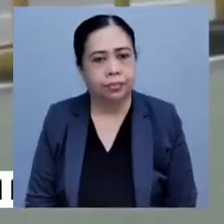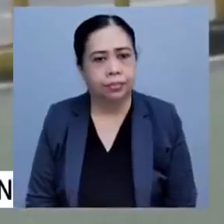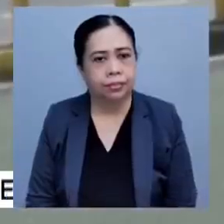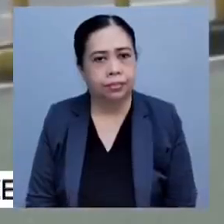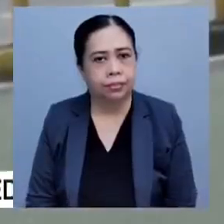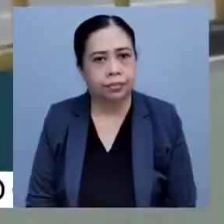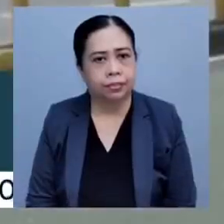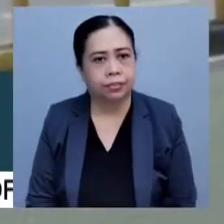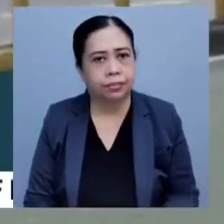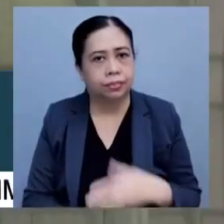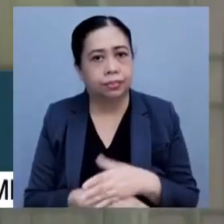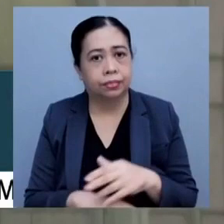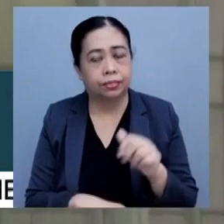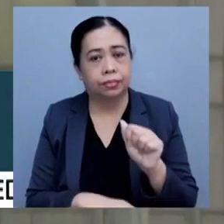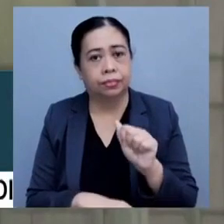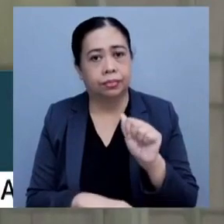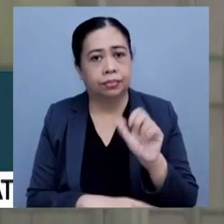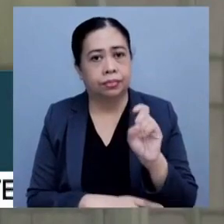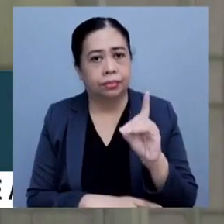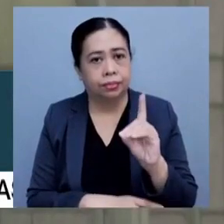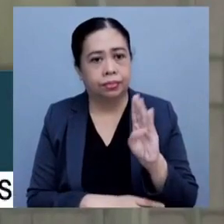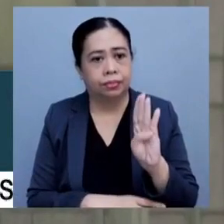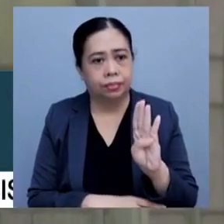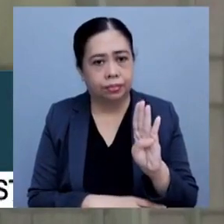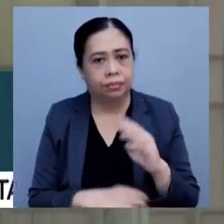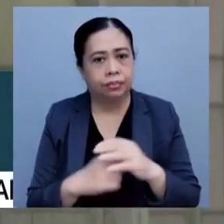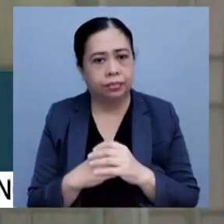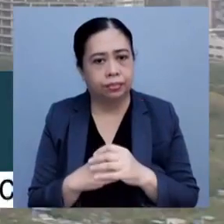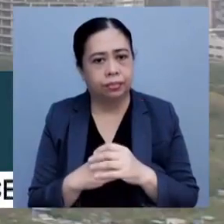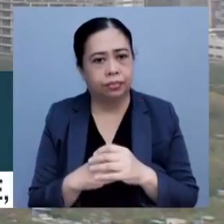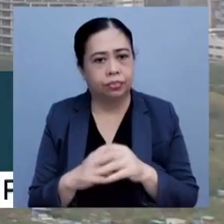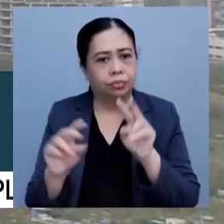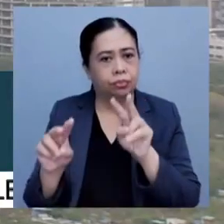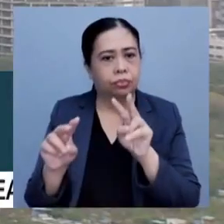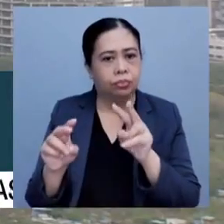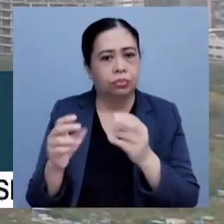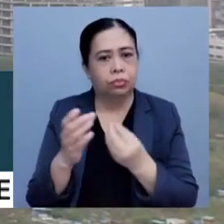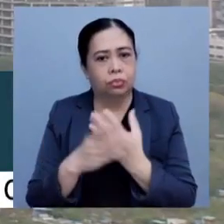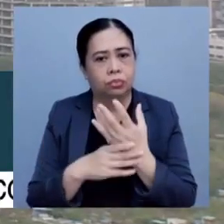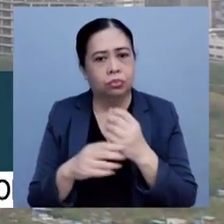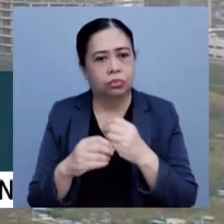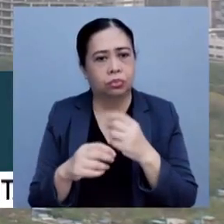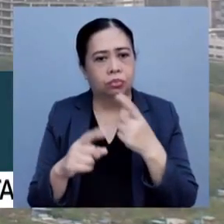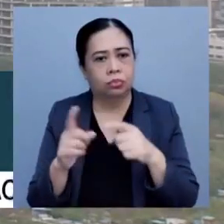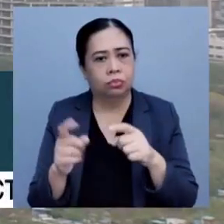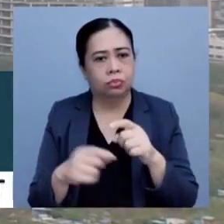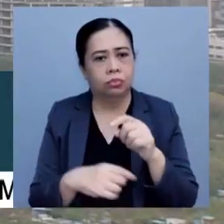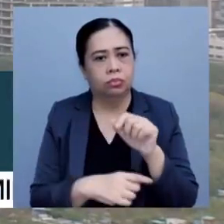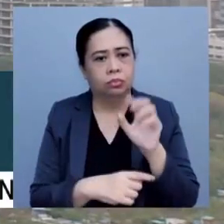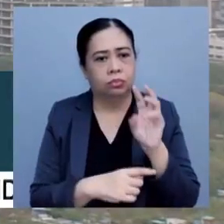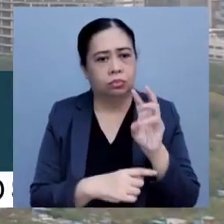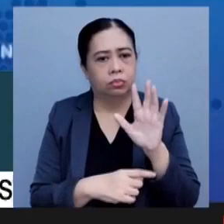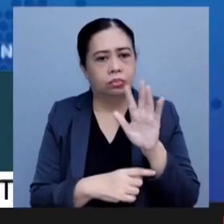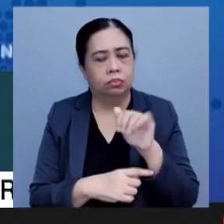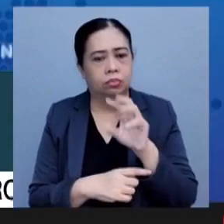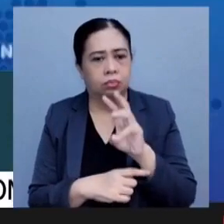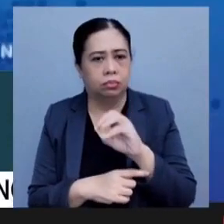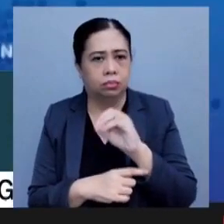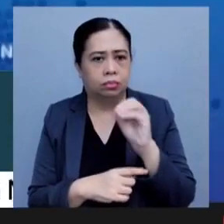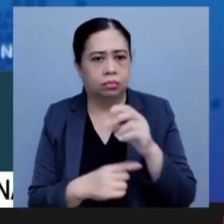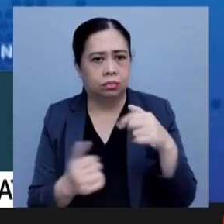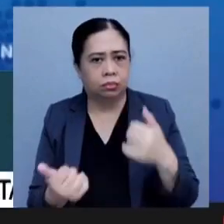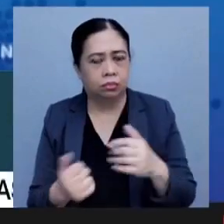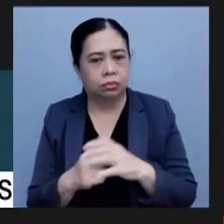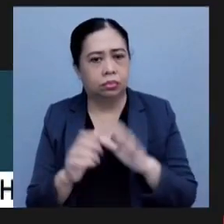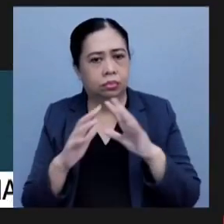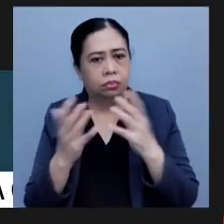After the Asian Development Bank trimmed its growth forecast for the Philippines from 6 to 5.7% this year, the World